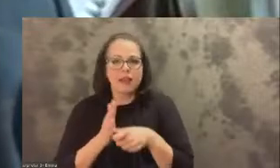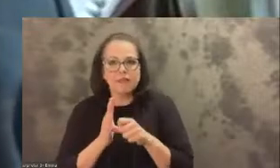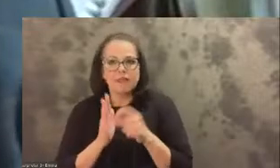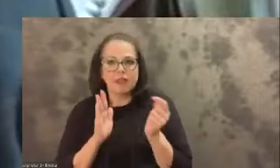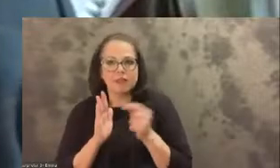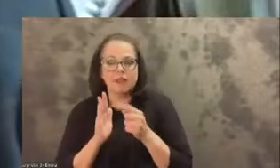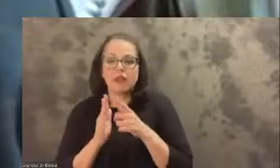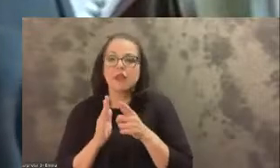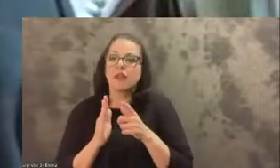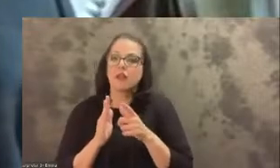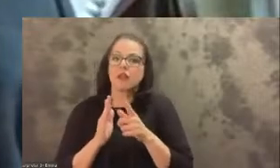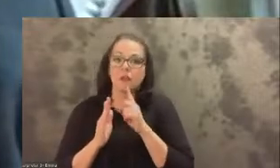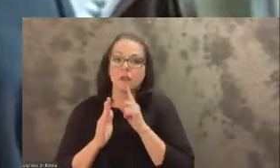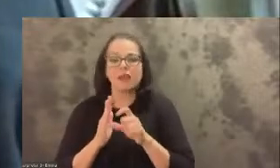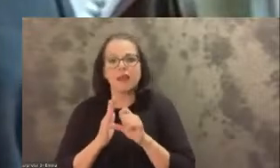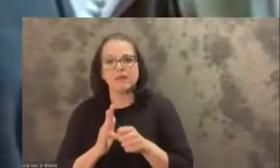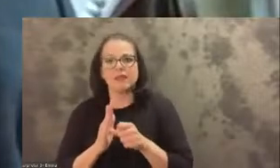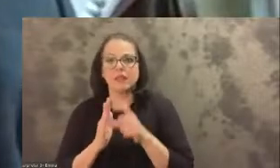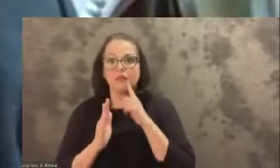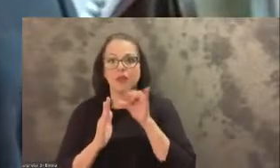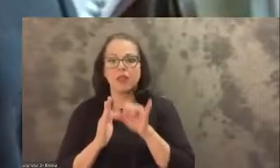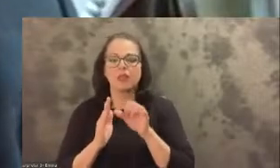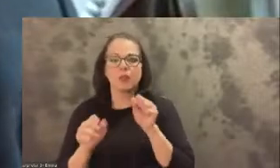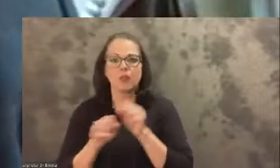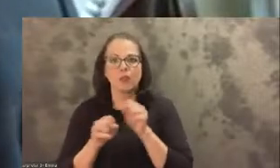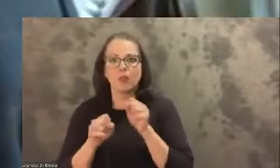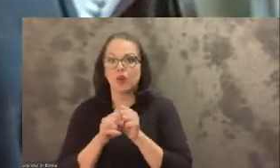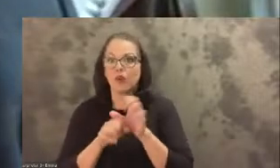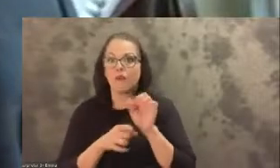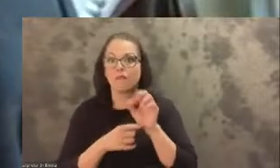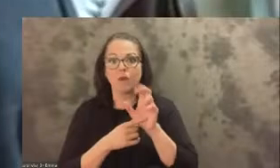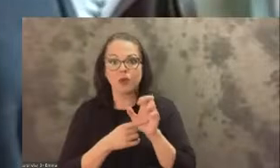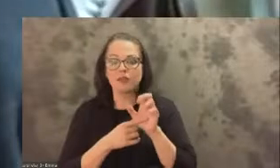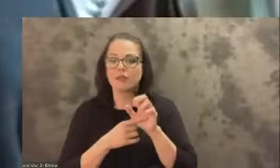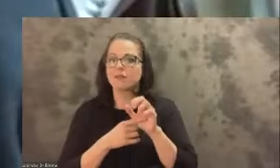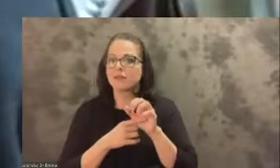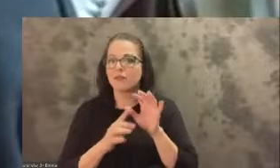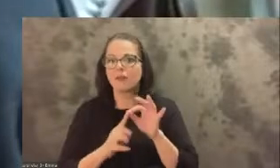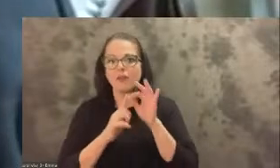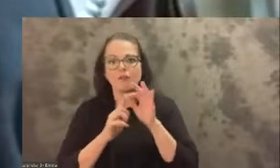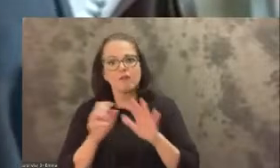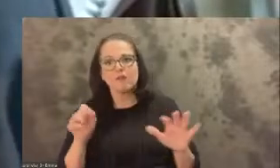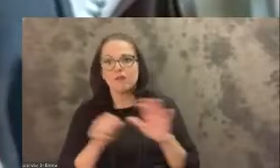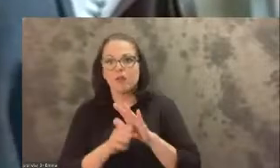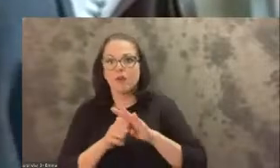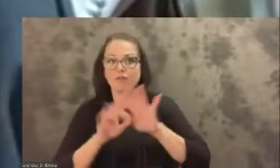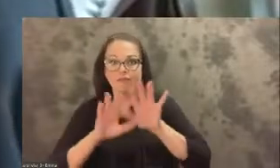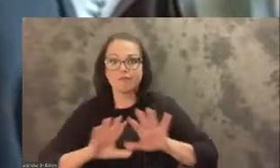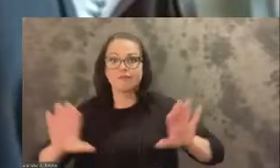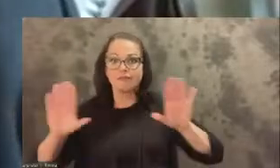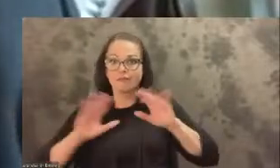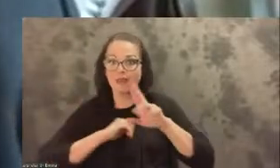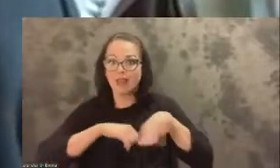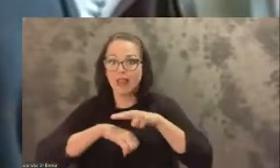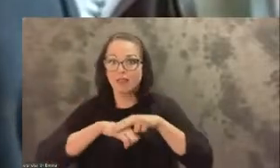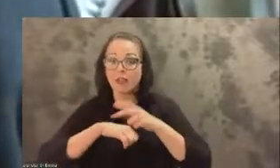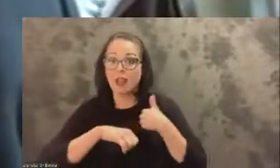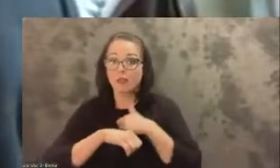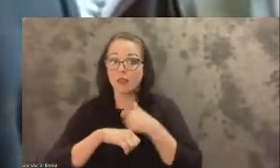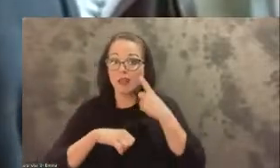important the workforce issue is for the entire country, and especially as one thinks about, like we have for this